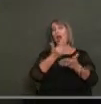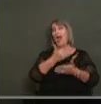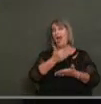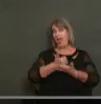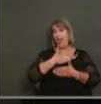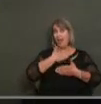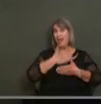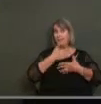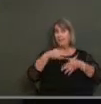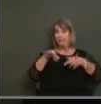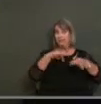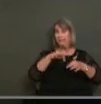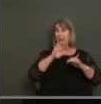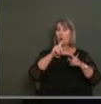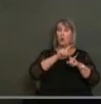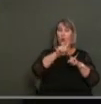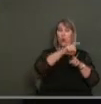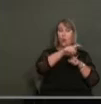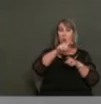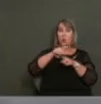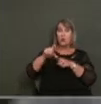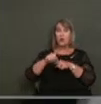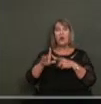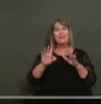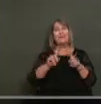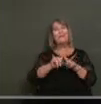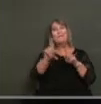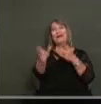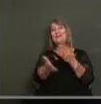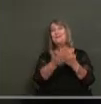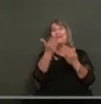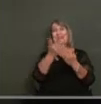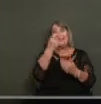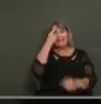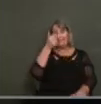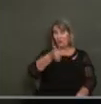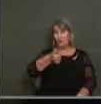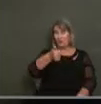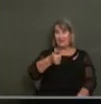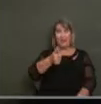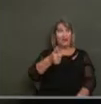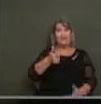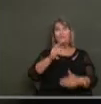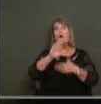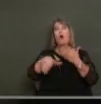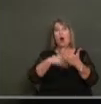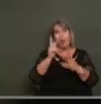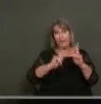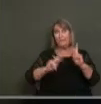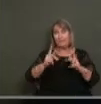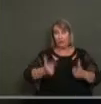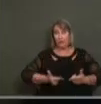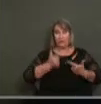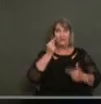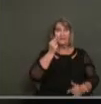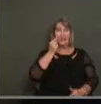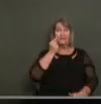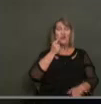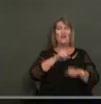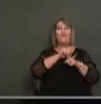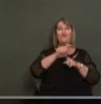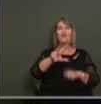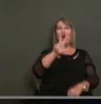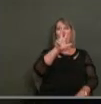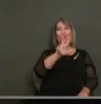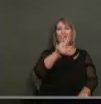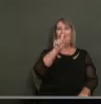call. You could also, to make it easy on you and all the rest of the residents, 311 is the number